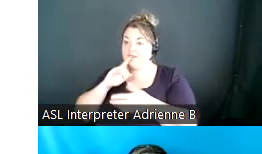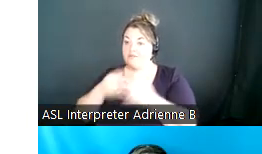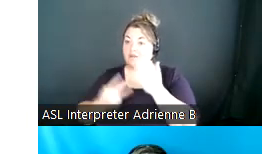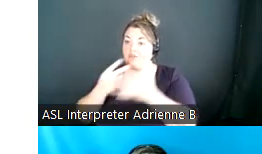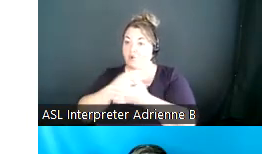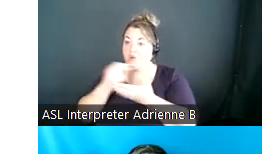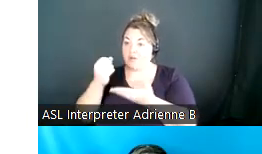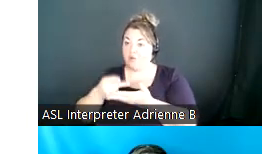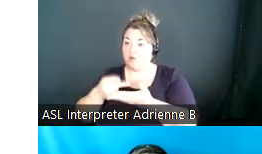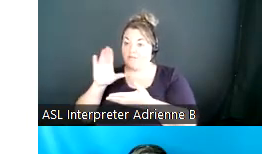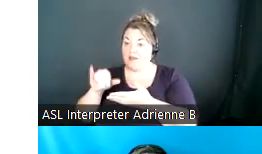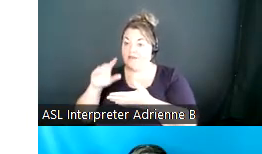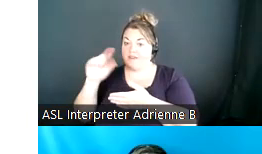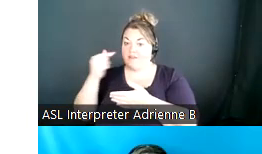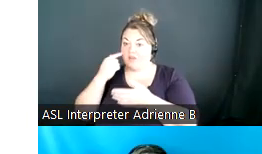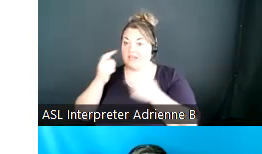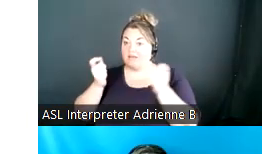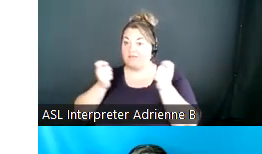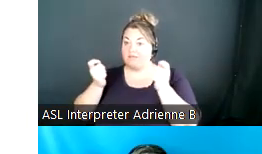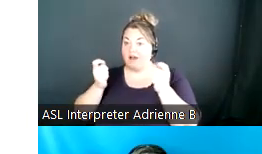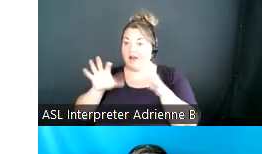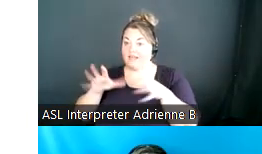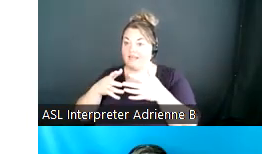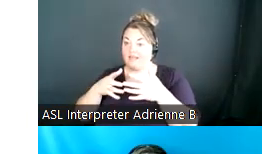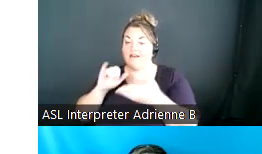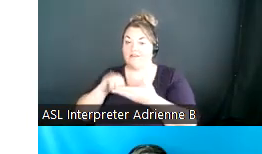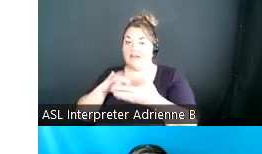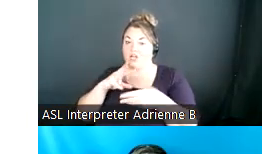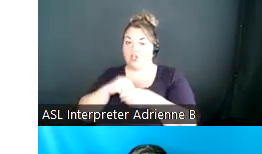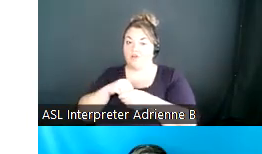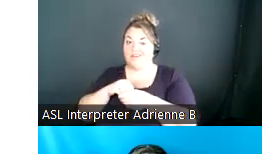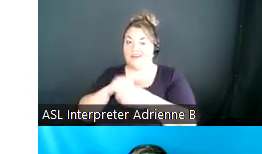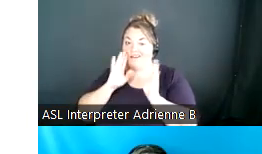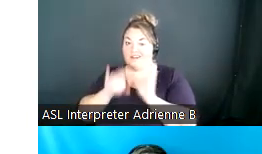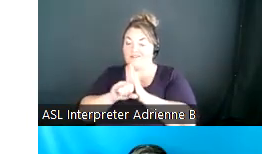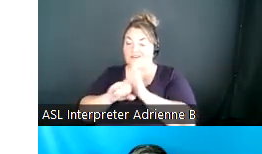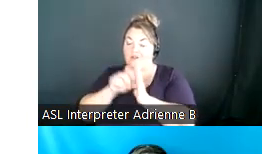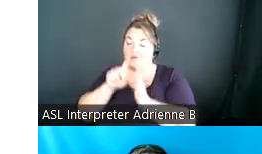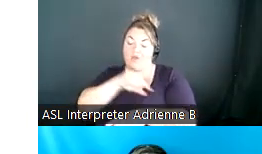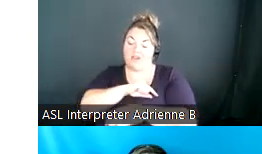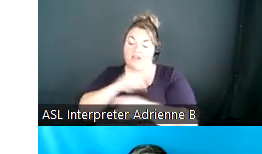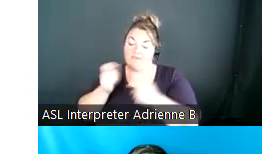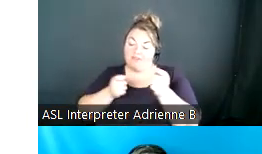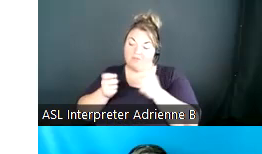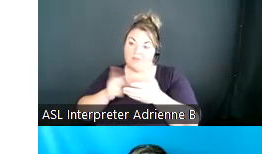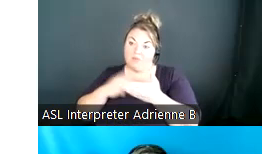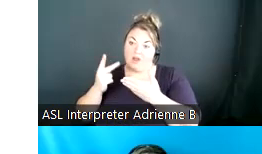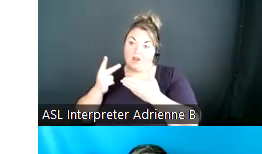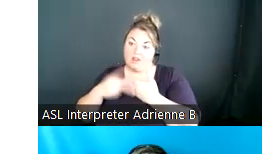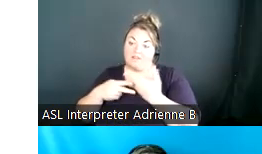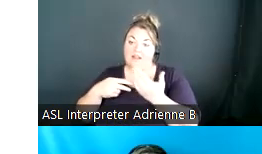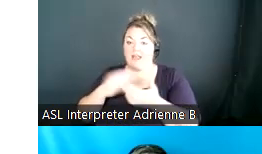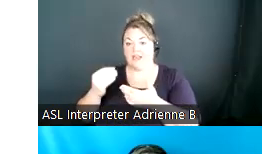approved by the governing body. And the plan includes identifying quality management projects and the implementation